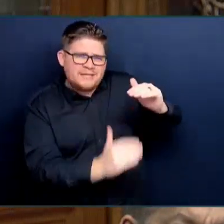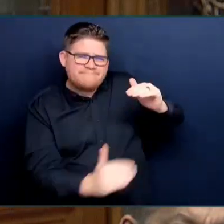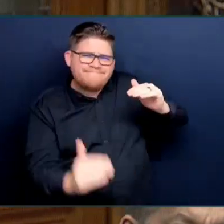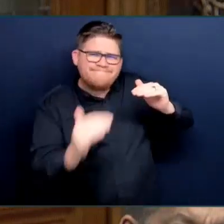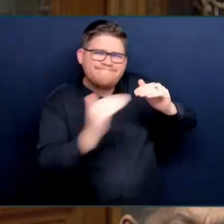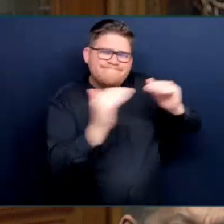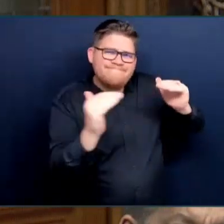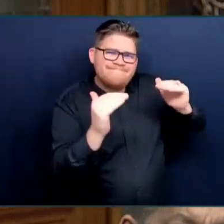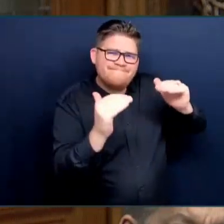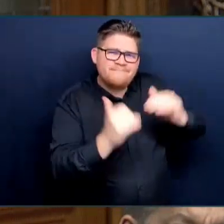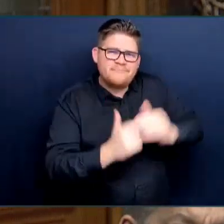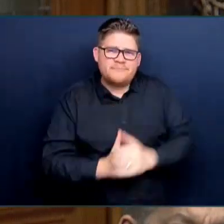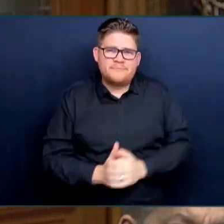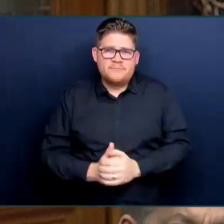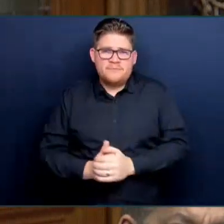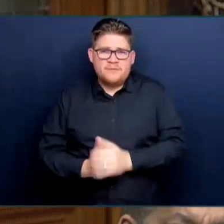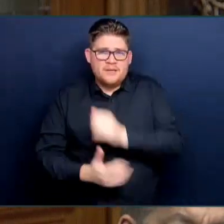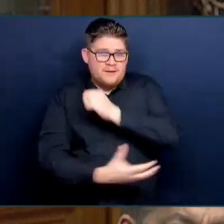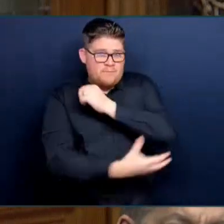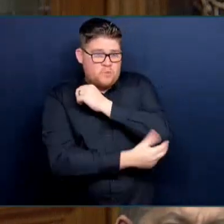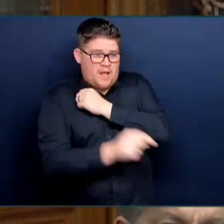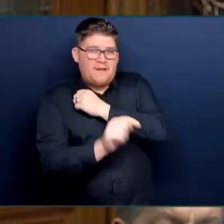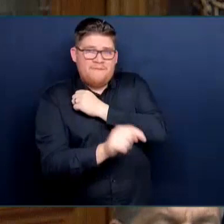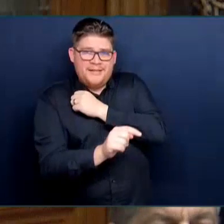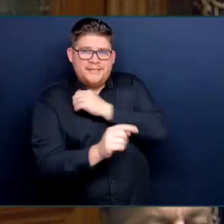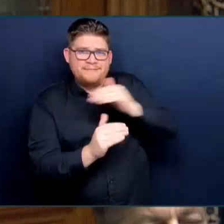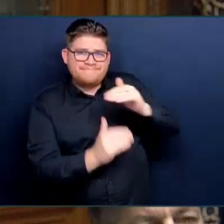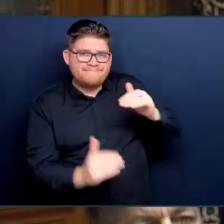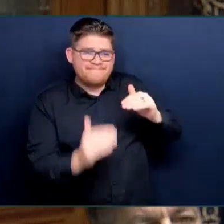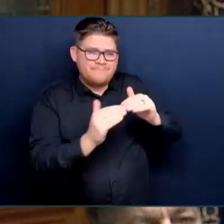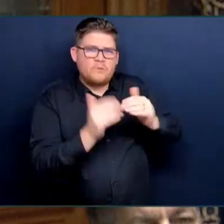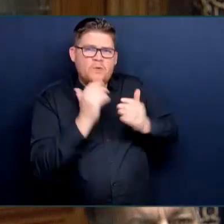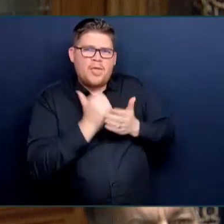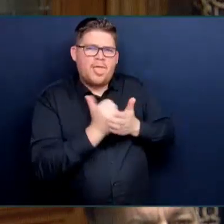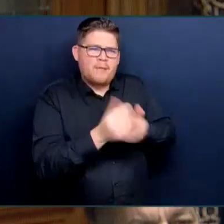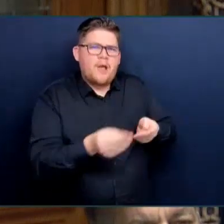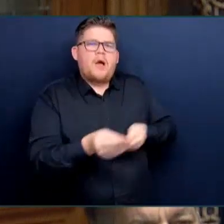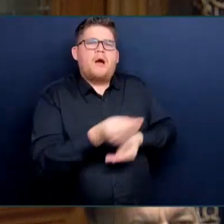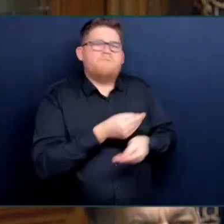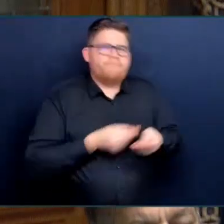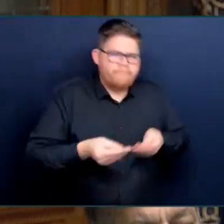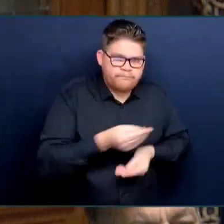of poverty, the poverty line. My question, Honourable